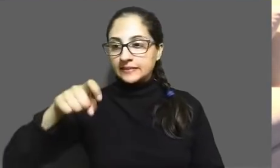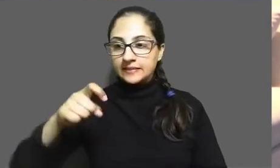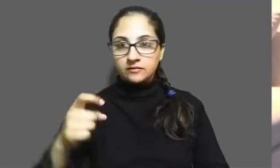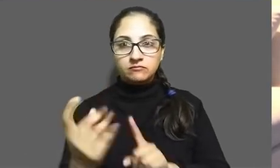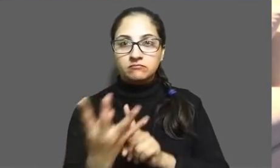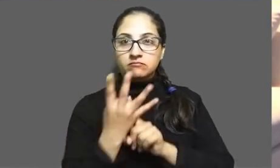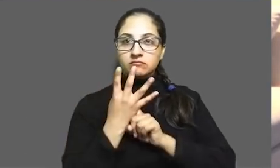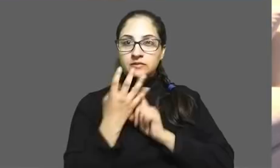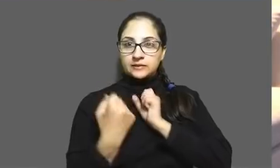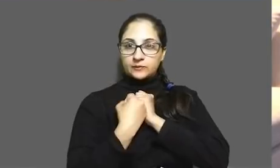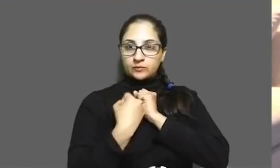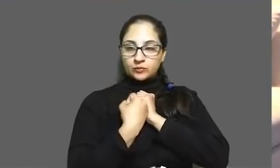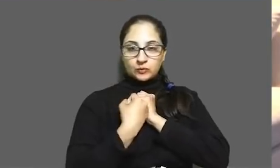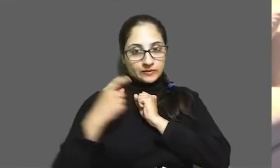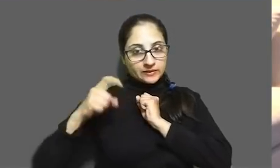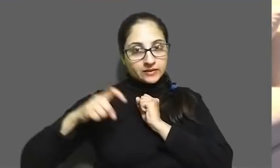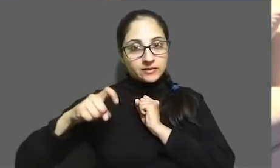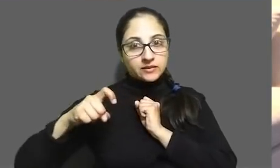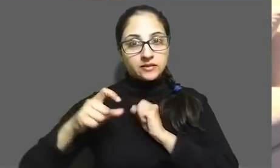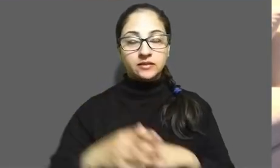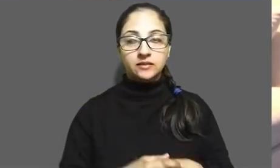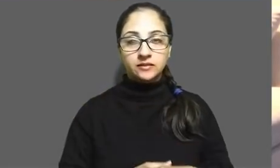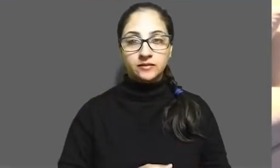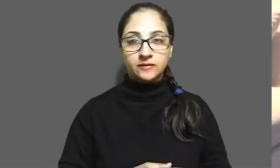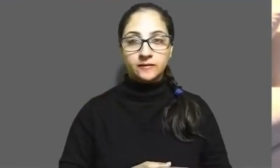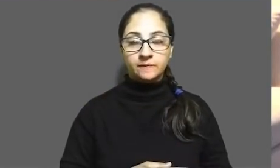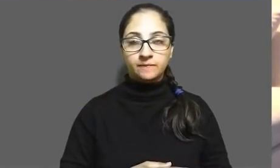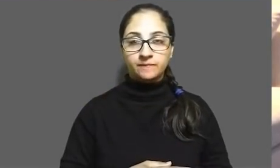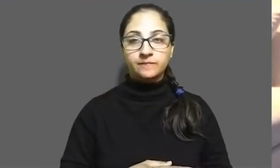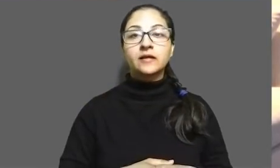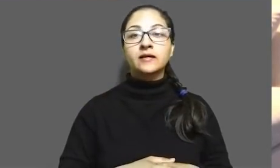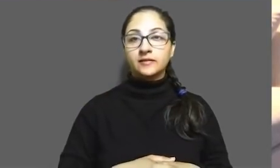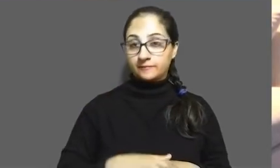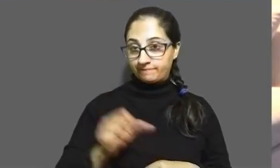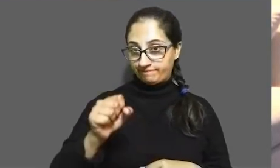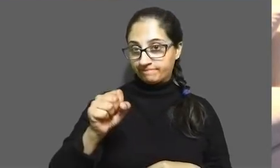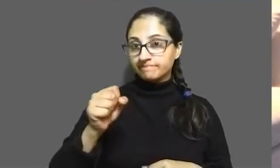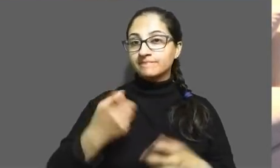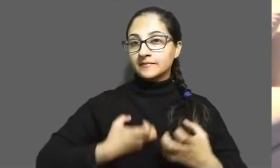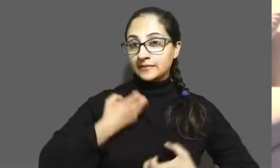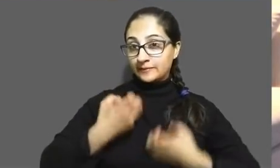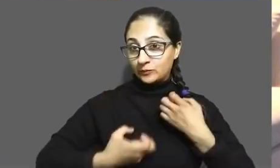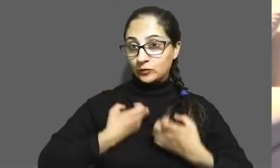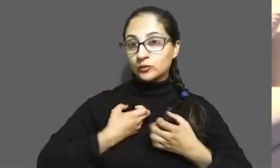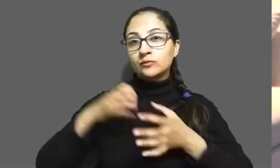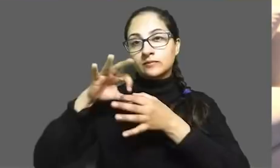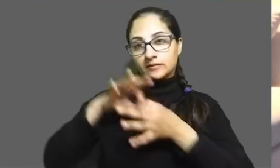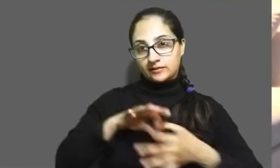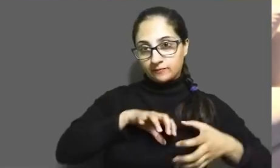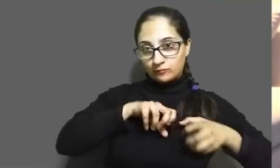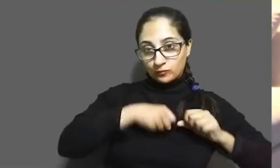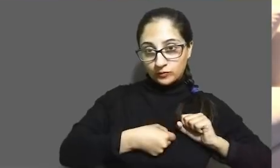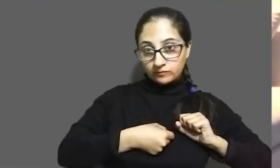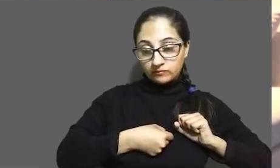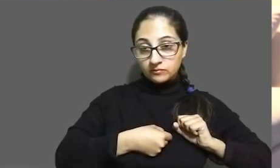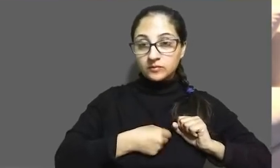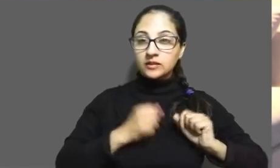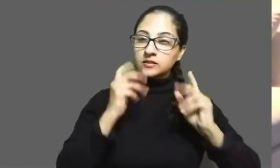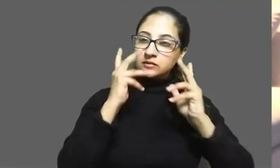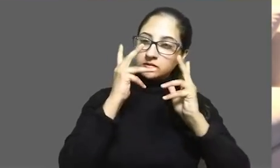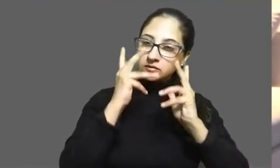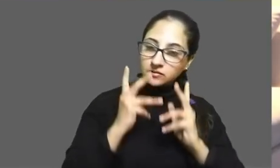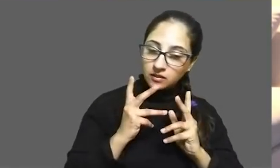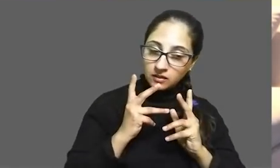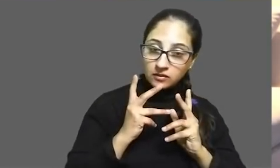typical loss. Some of us want to be alone at this time. Some of us can't be alone and need to connect with